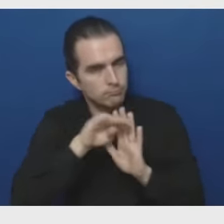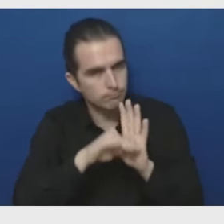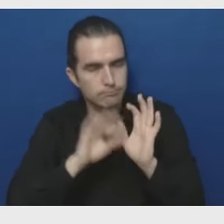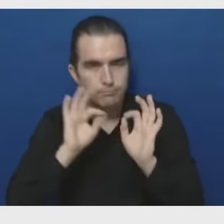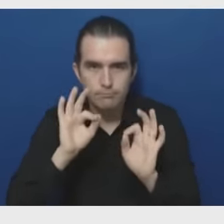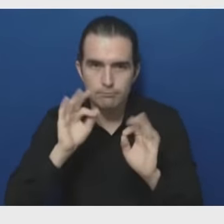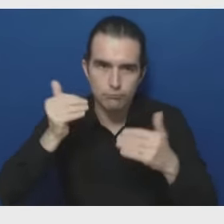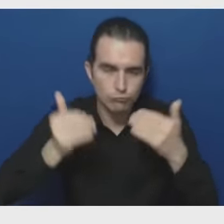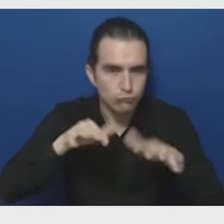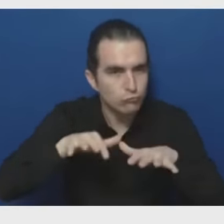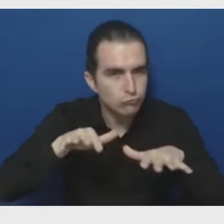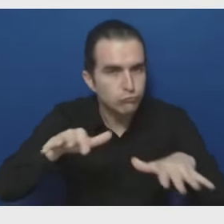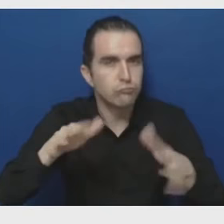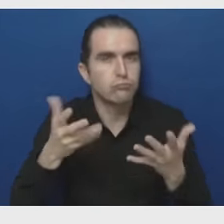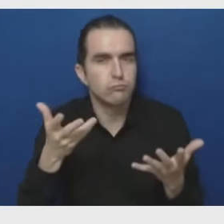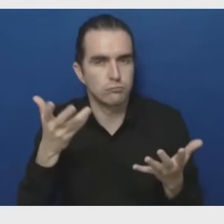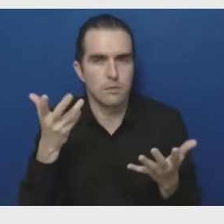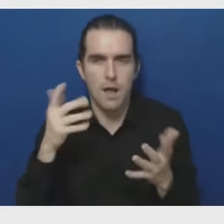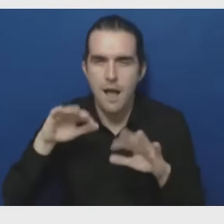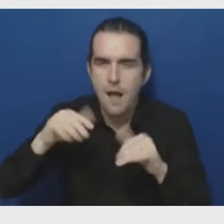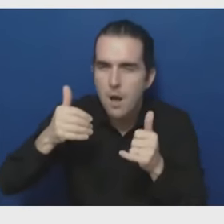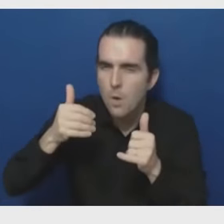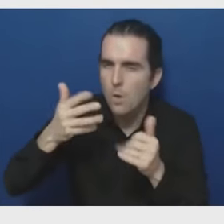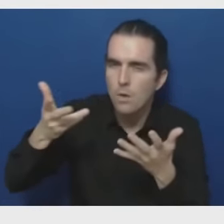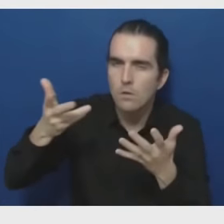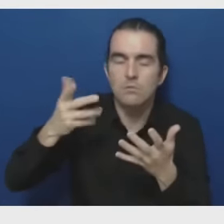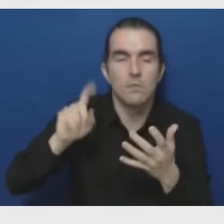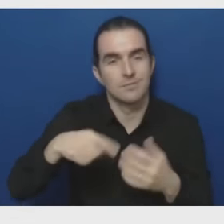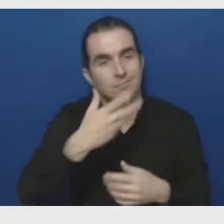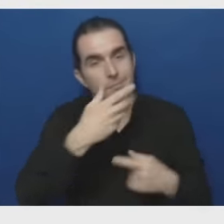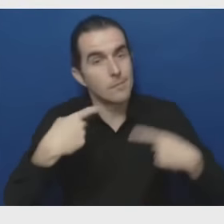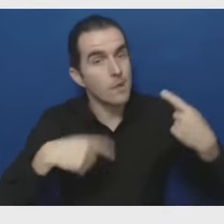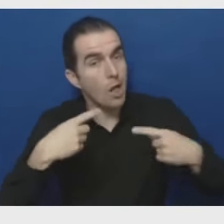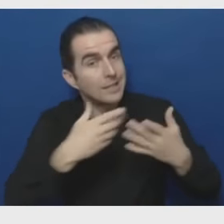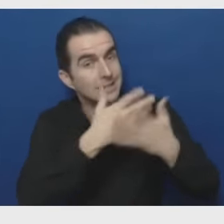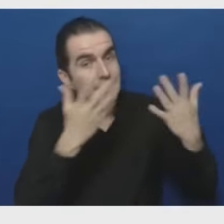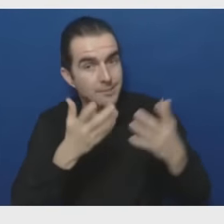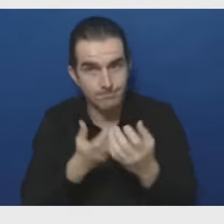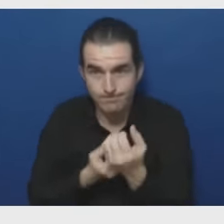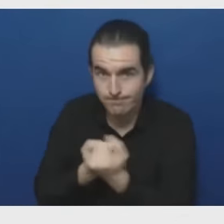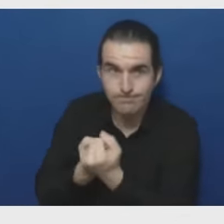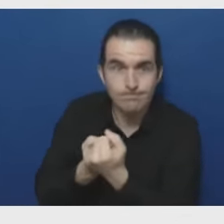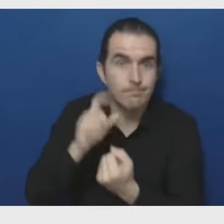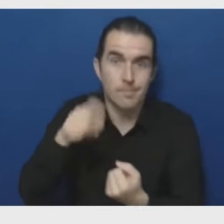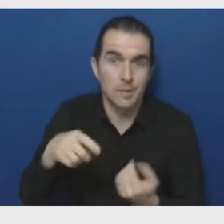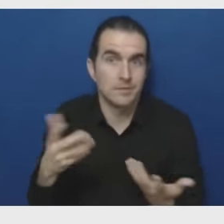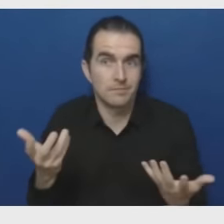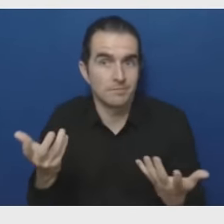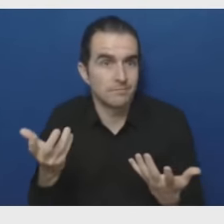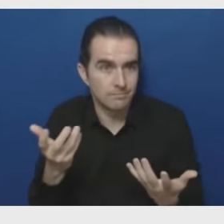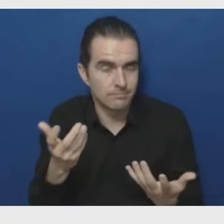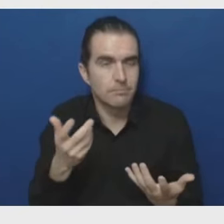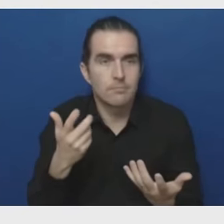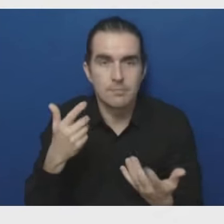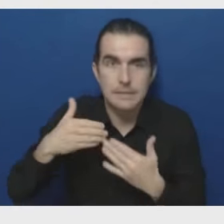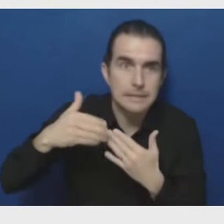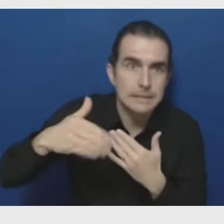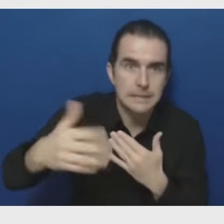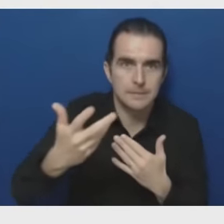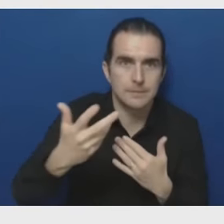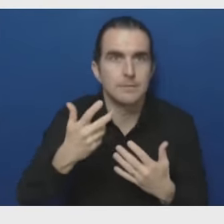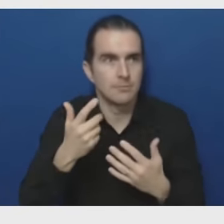And this applies to everything. And so I see particularly when we want to speak about